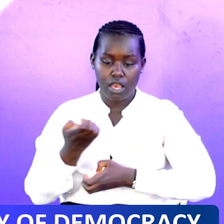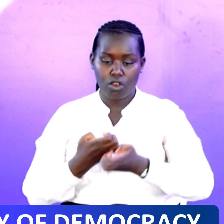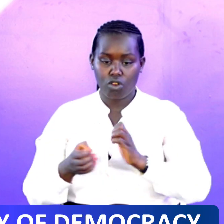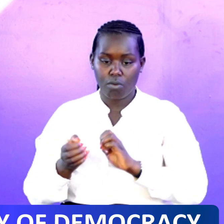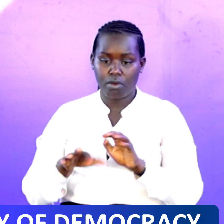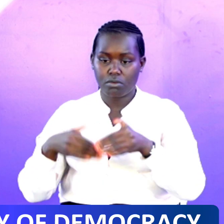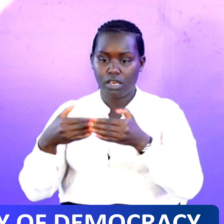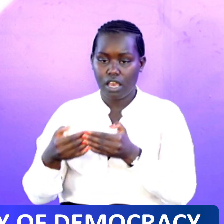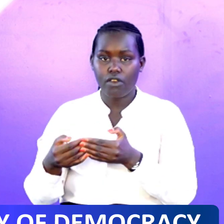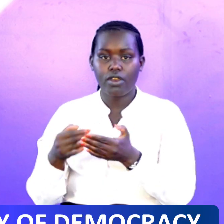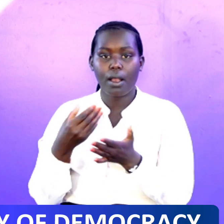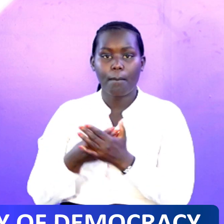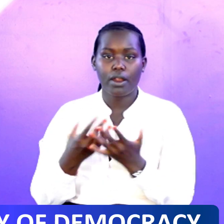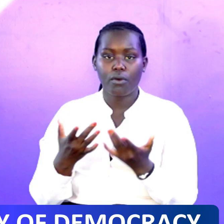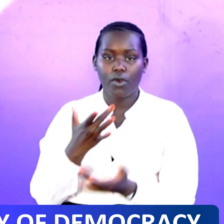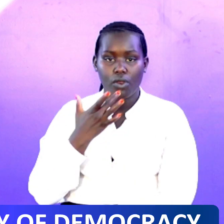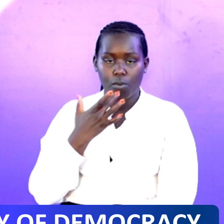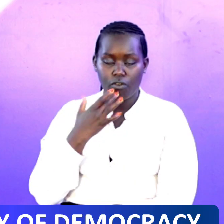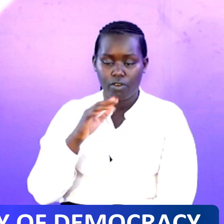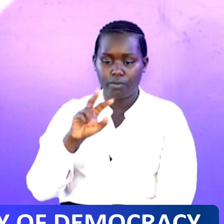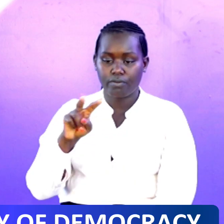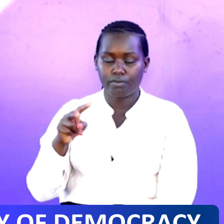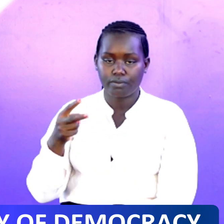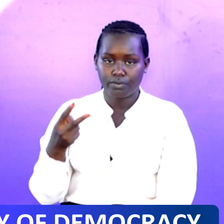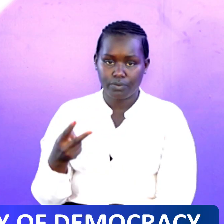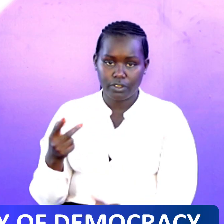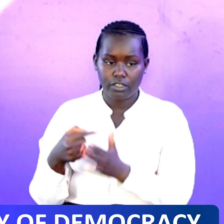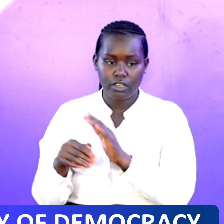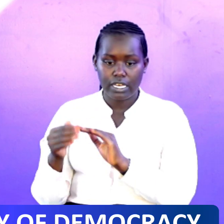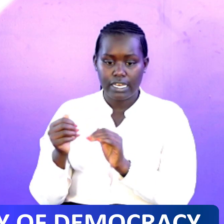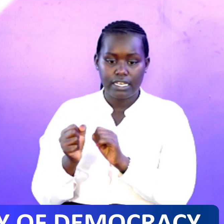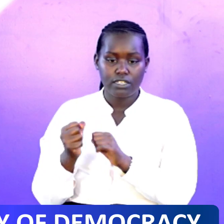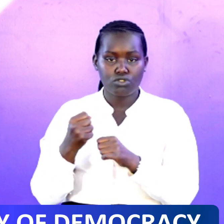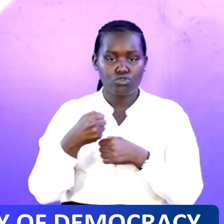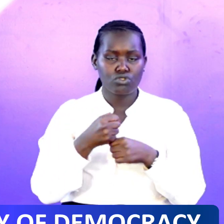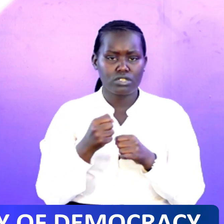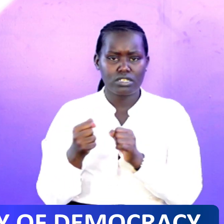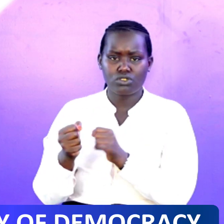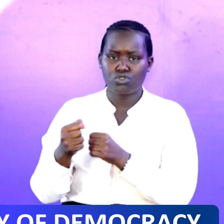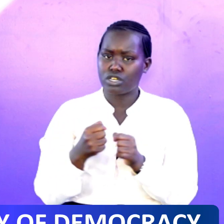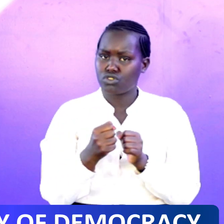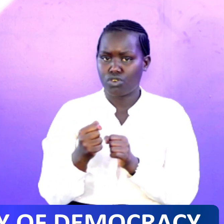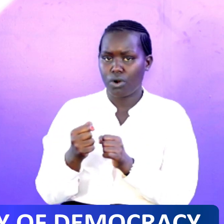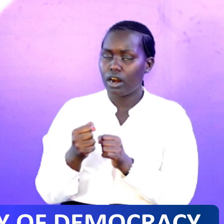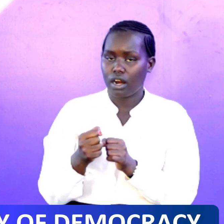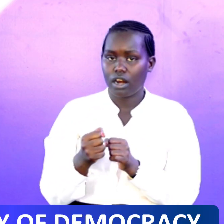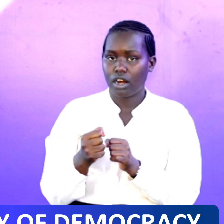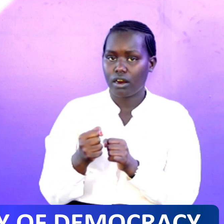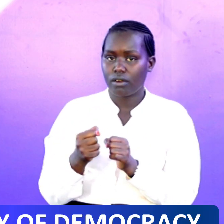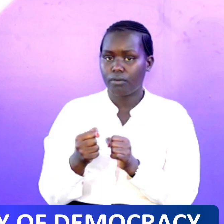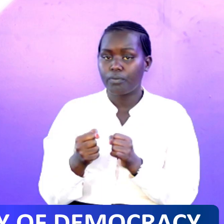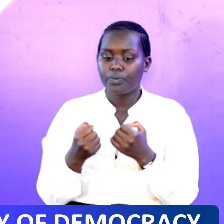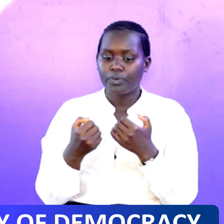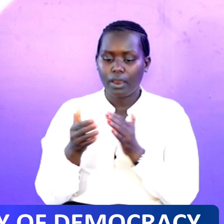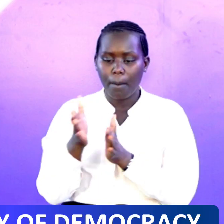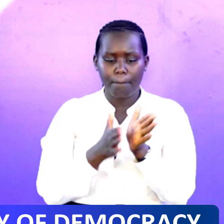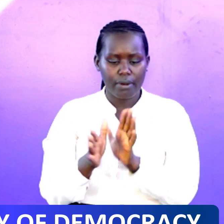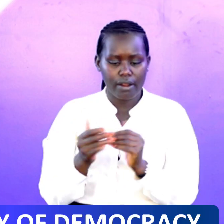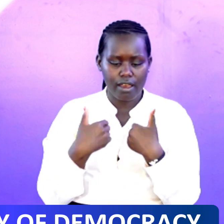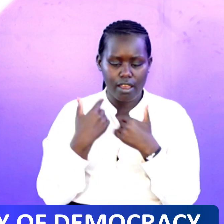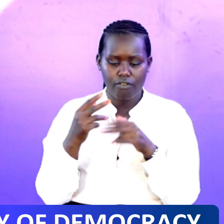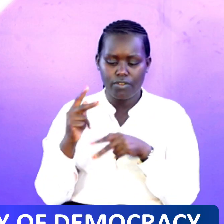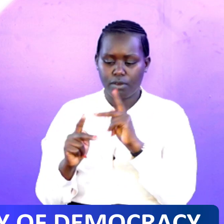you prefer, isn't it? But the second one economy is called structural economy. Structural economy has a process upon